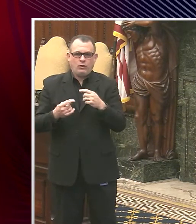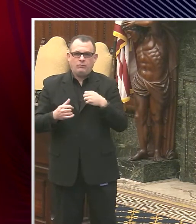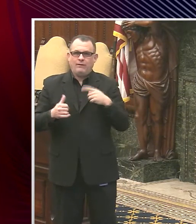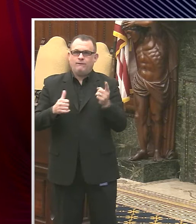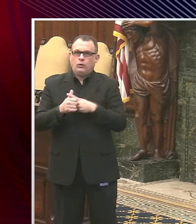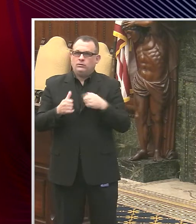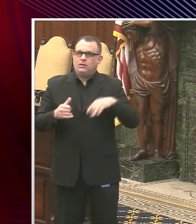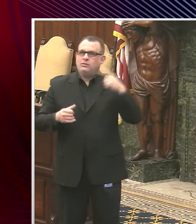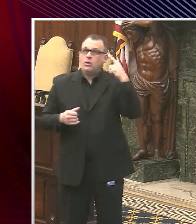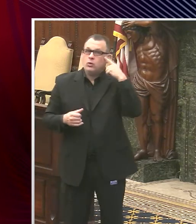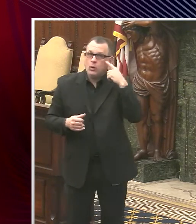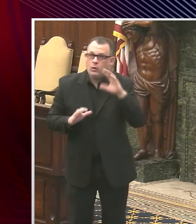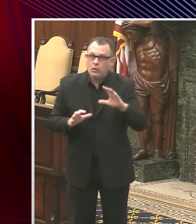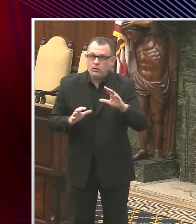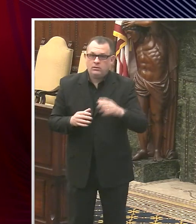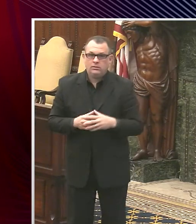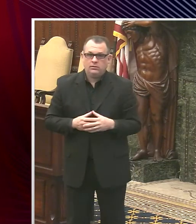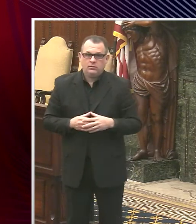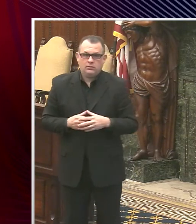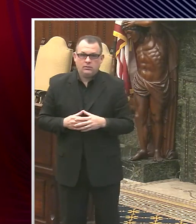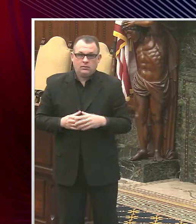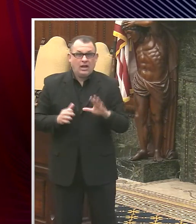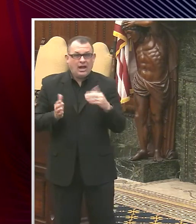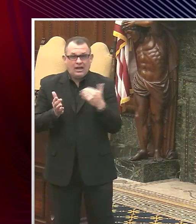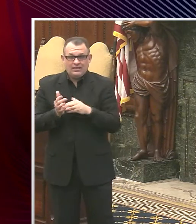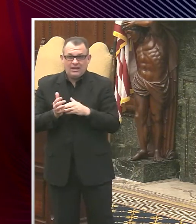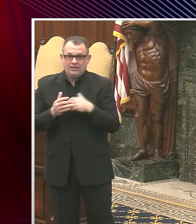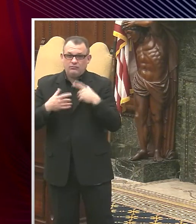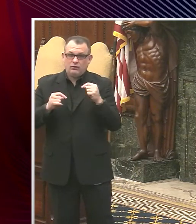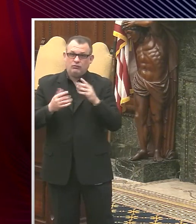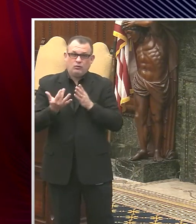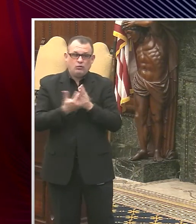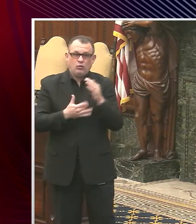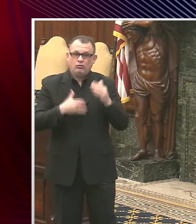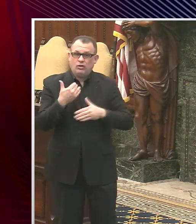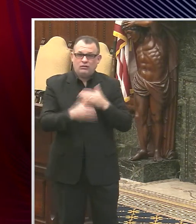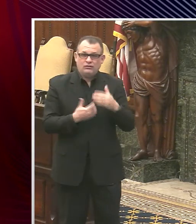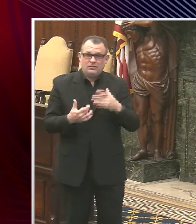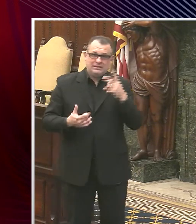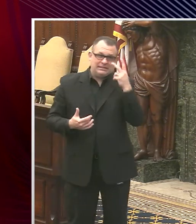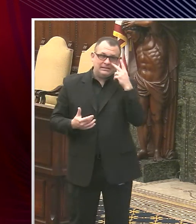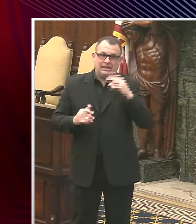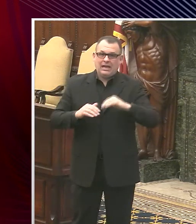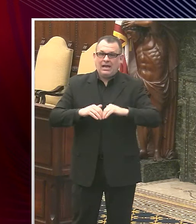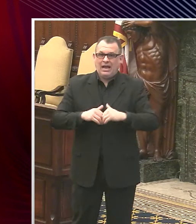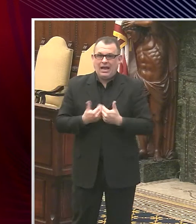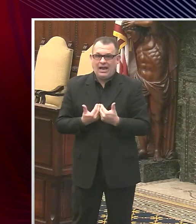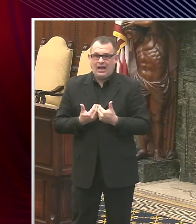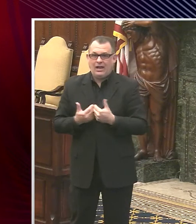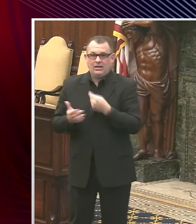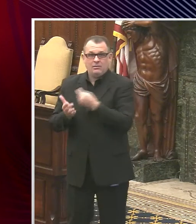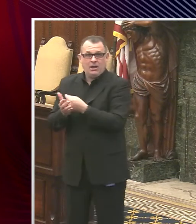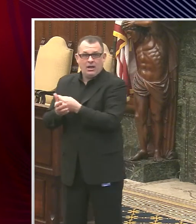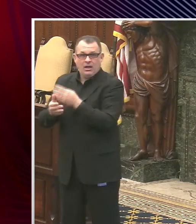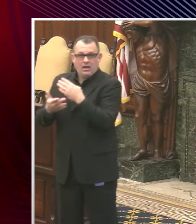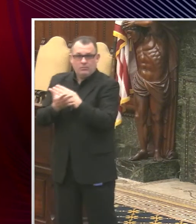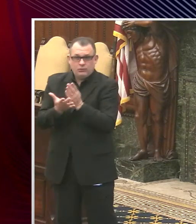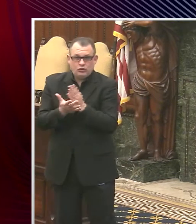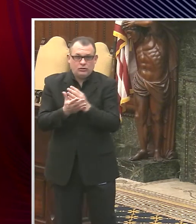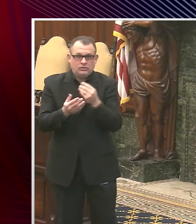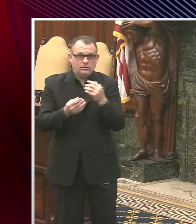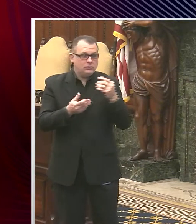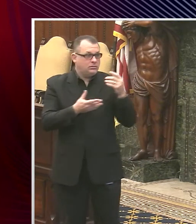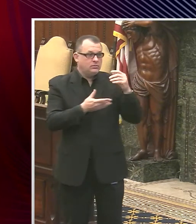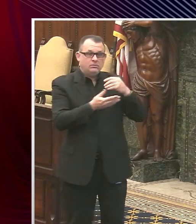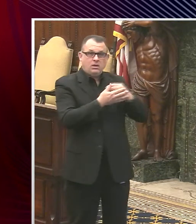funding. As I said, we're still going through the process of seeing how this overlays with our budget and 5-year